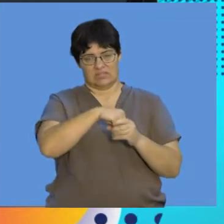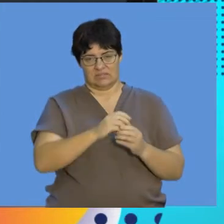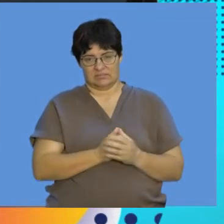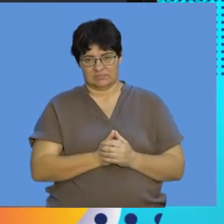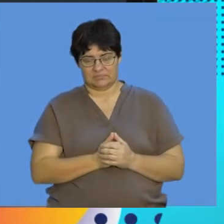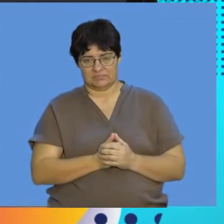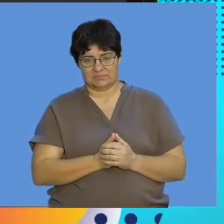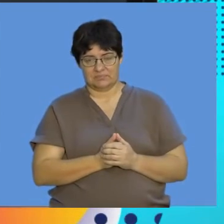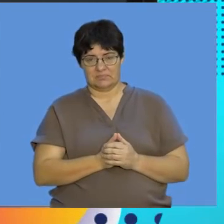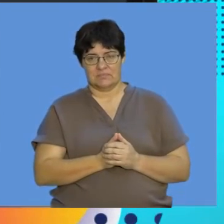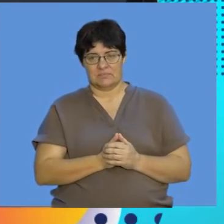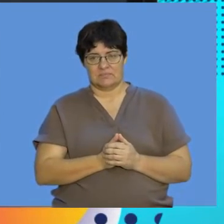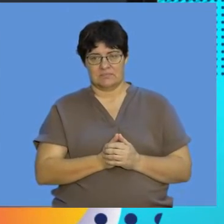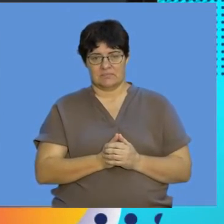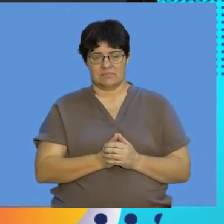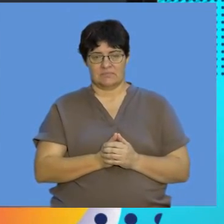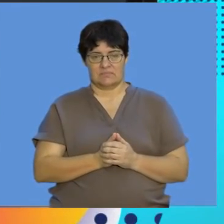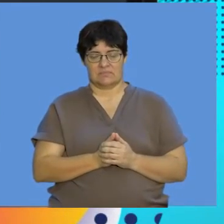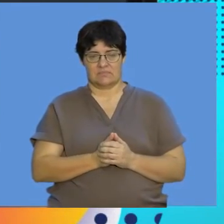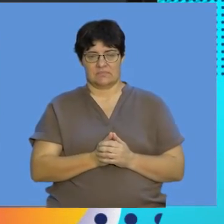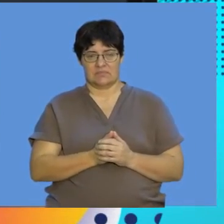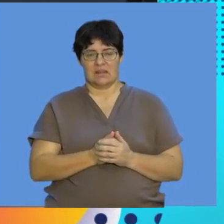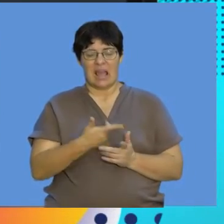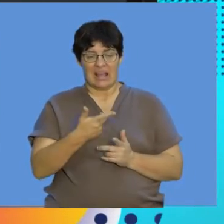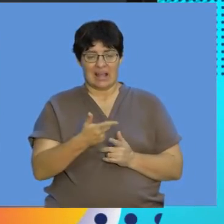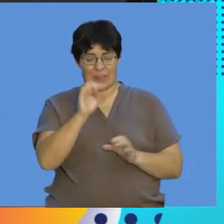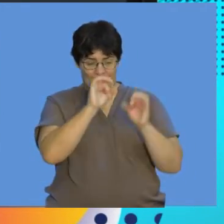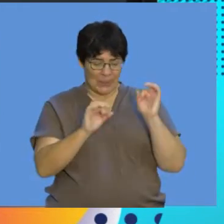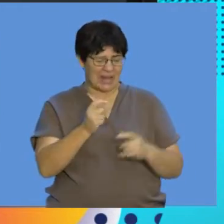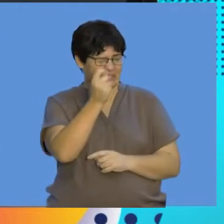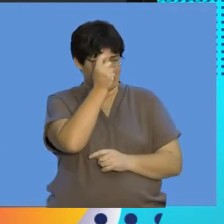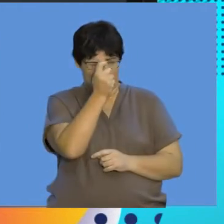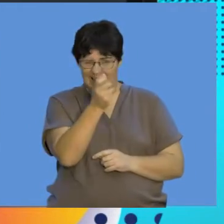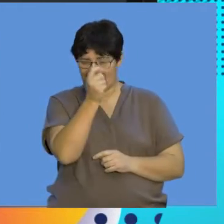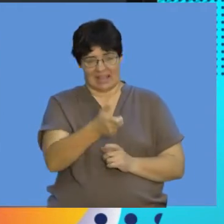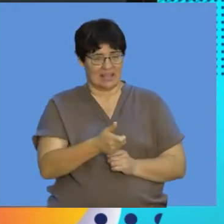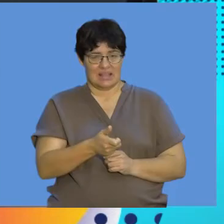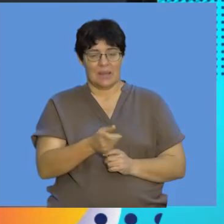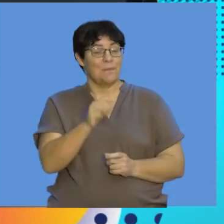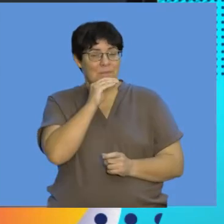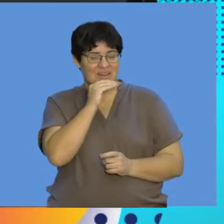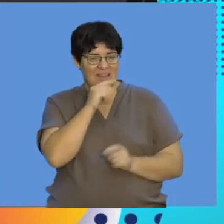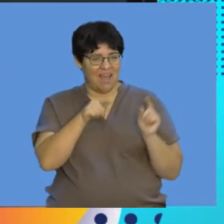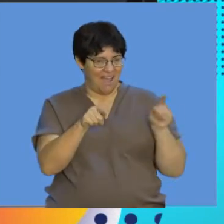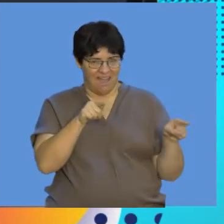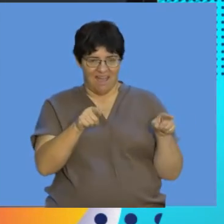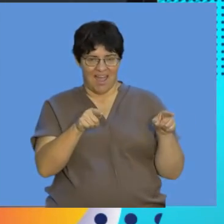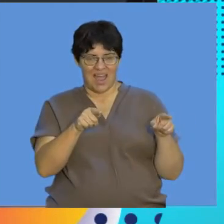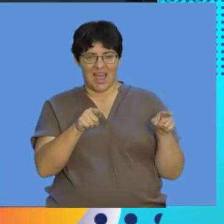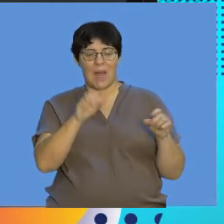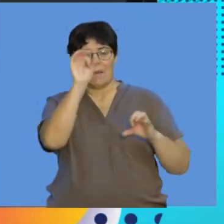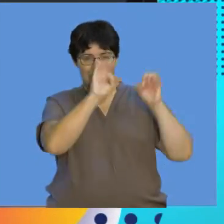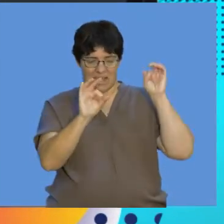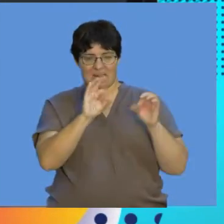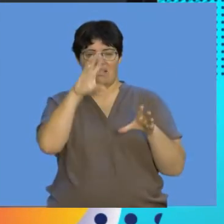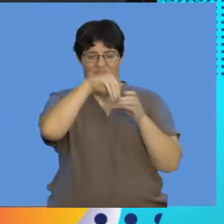forms of matter are both consisting of what? Minute particles which are small. So it suggests something about the particle nature of